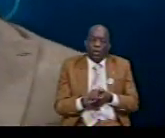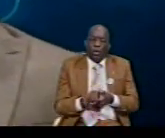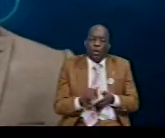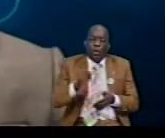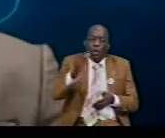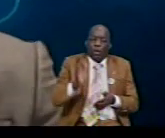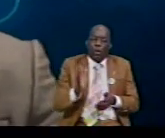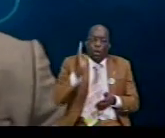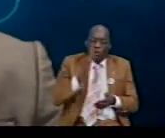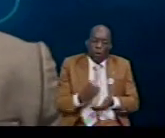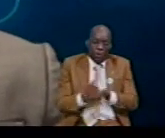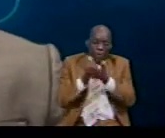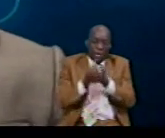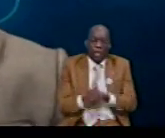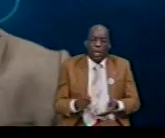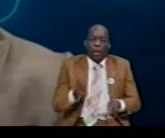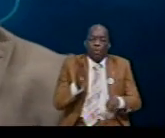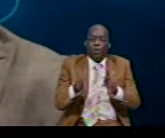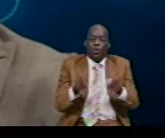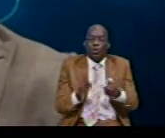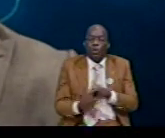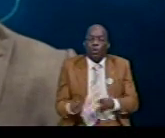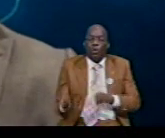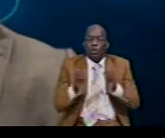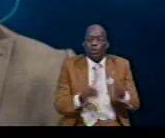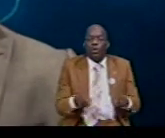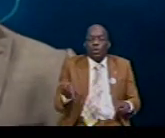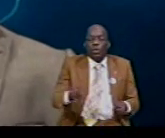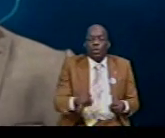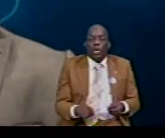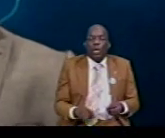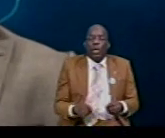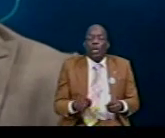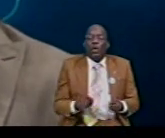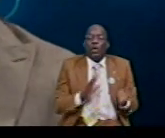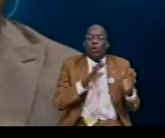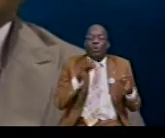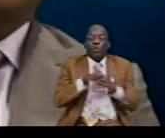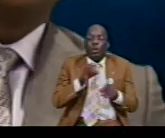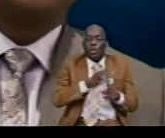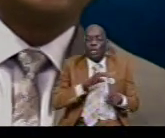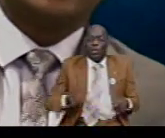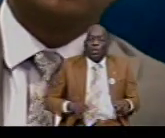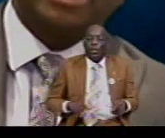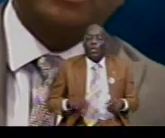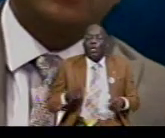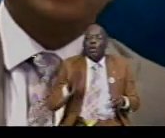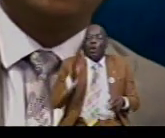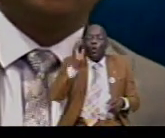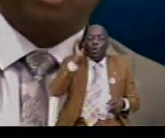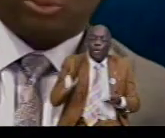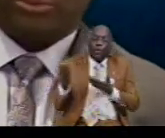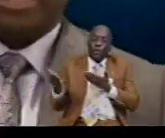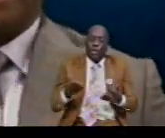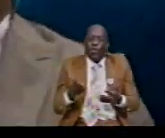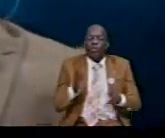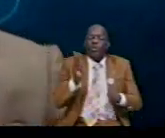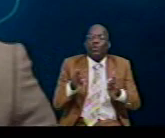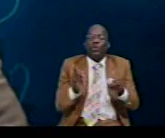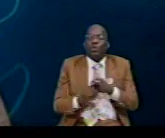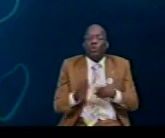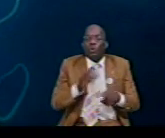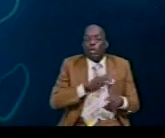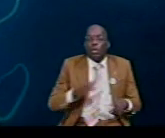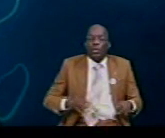these experiences will bring people to Christ. We're not adding their heart, but to bring them to the knowledge of truth. It